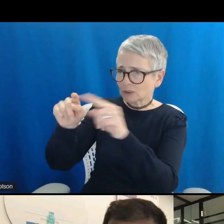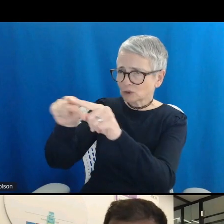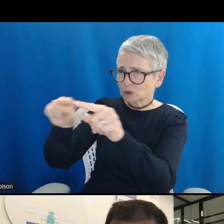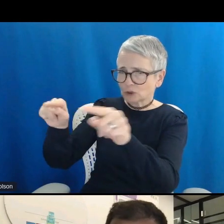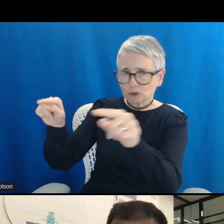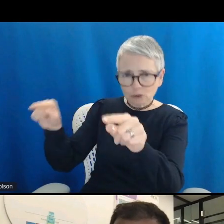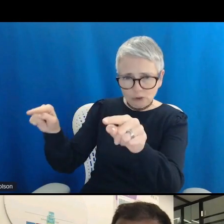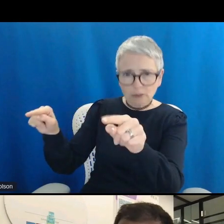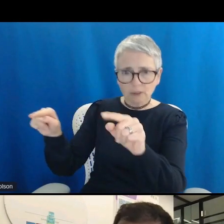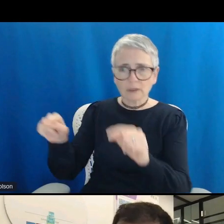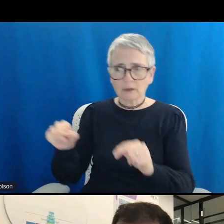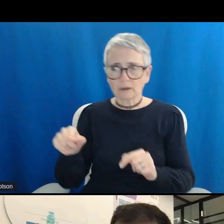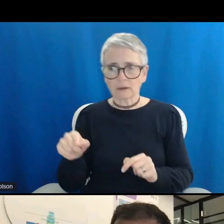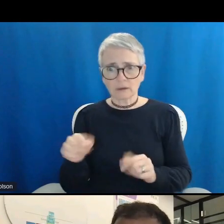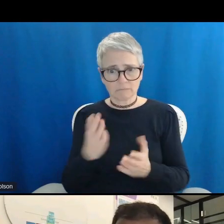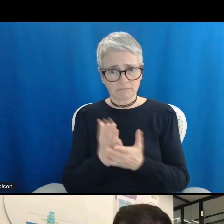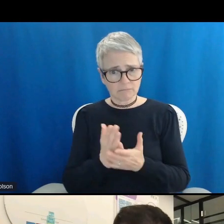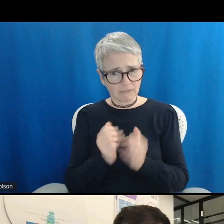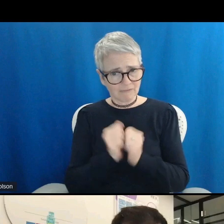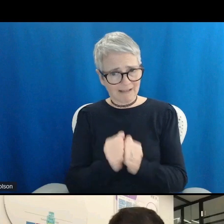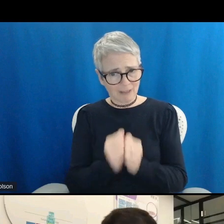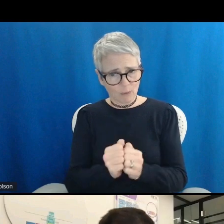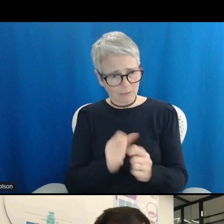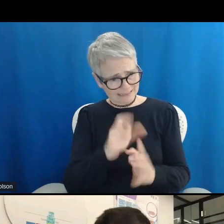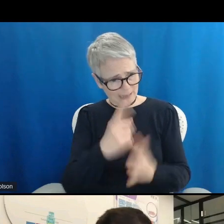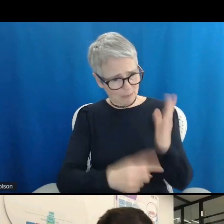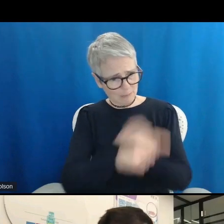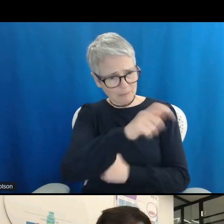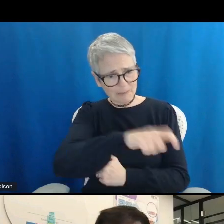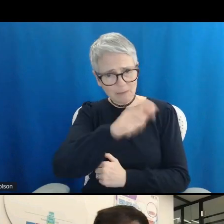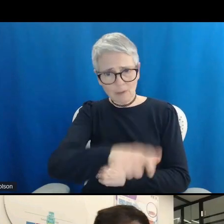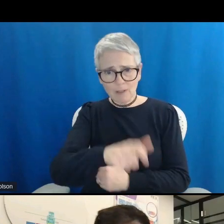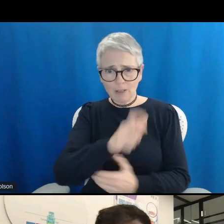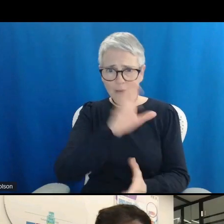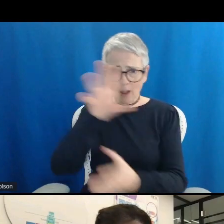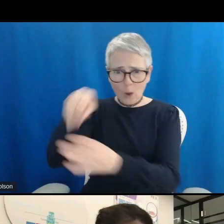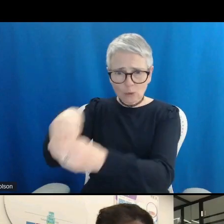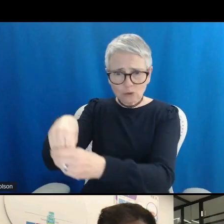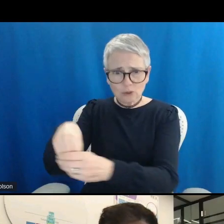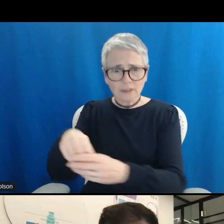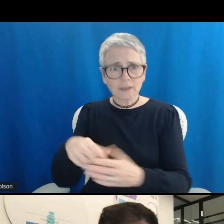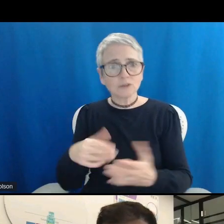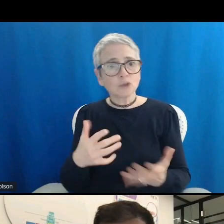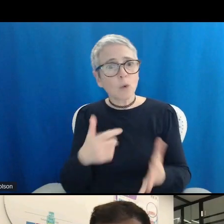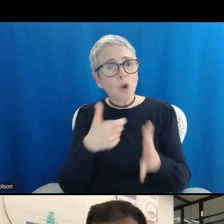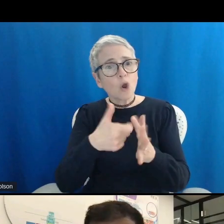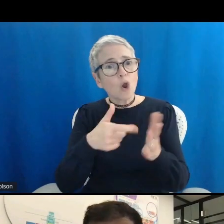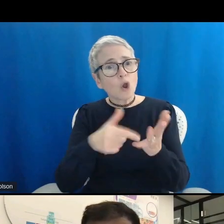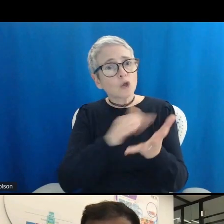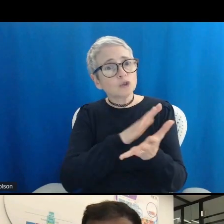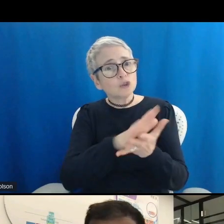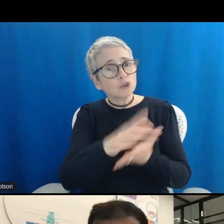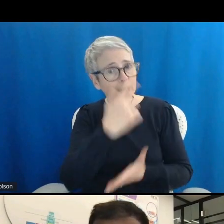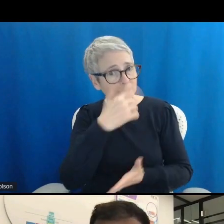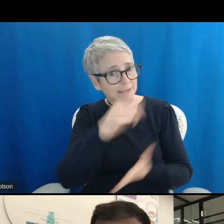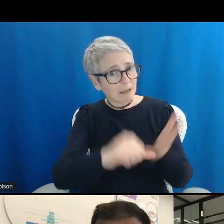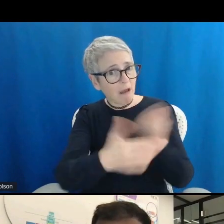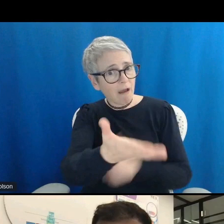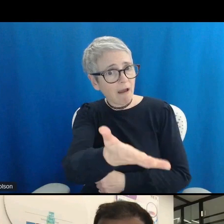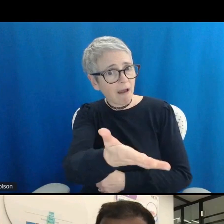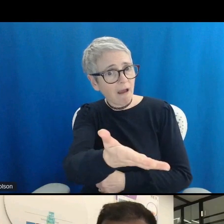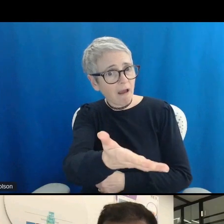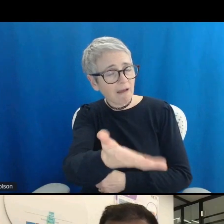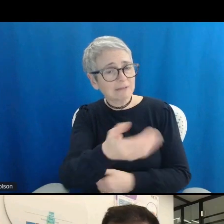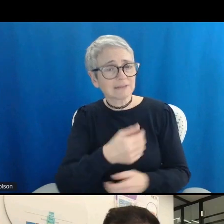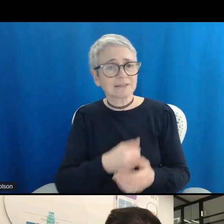disability and inclusion? And if we start off with Kush, are you okay to just give a little introduction about yourself and kick